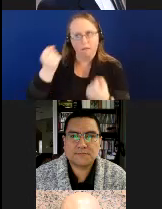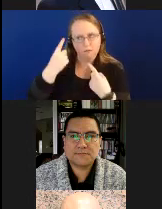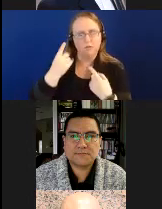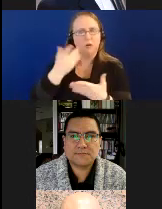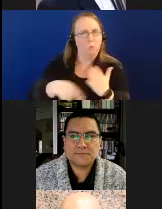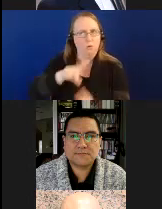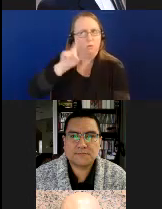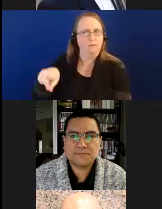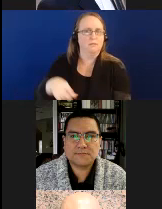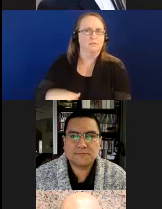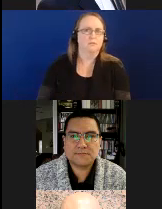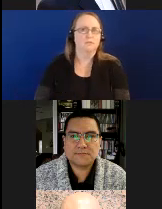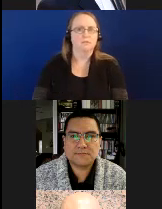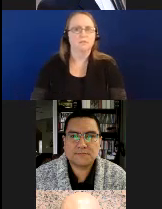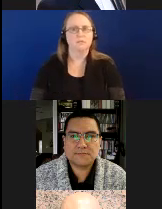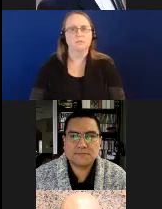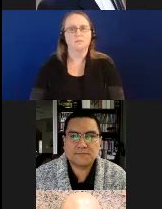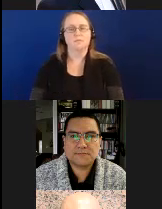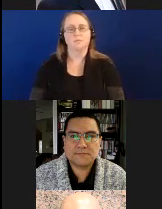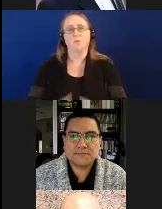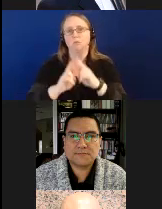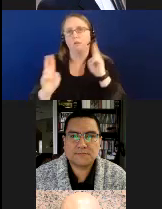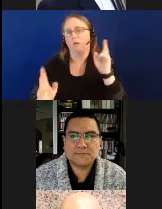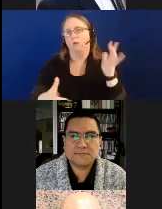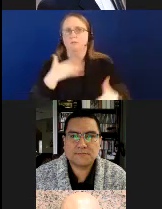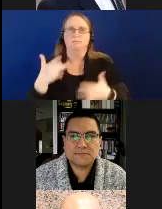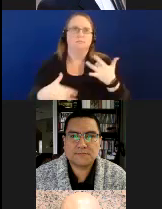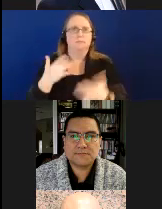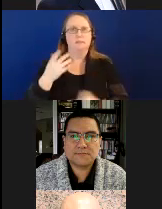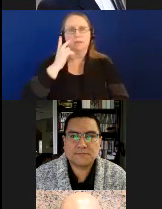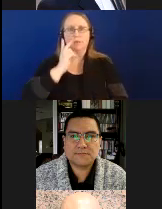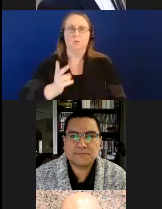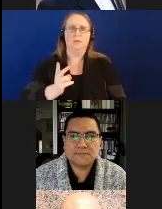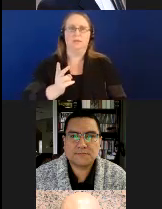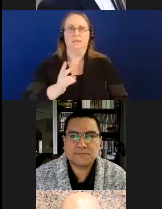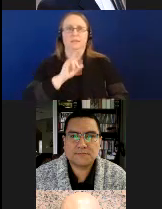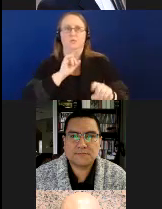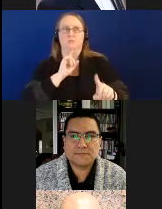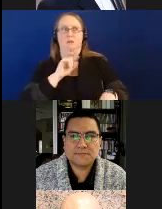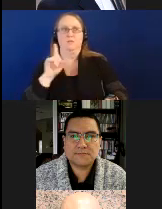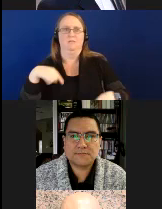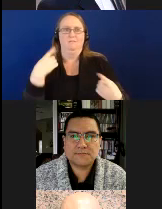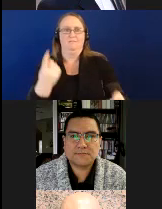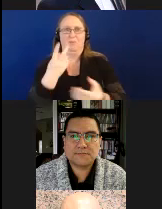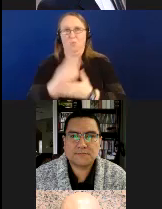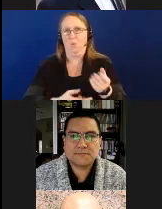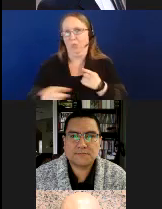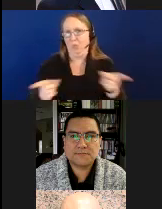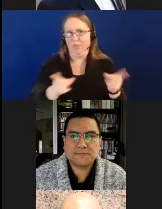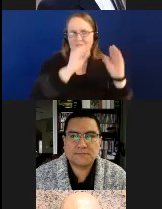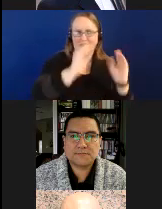asked of them. I think it very, very exciting to see the responses we've gotten from both teachers